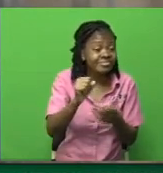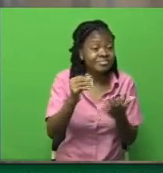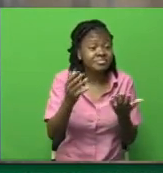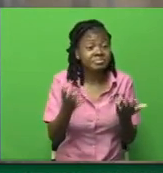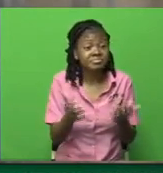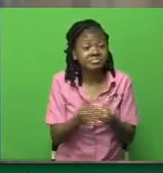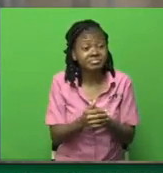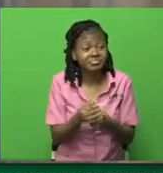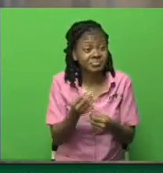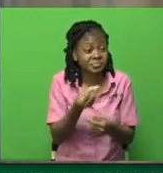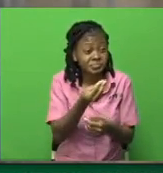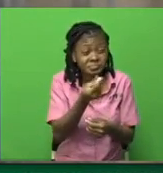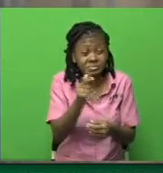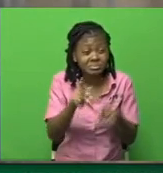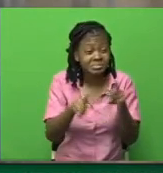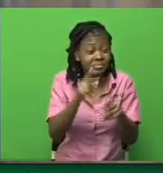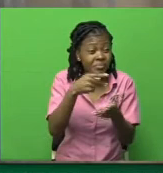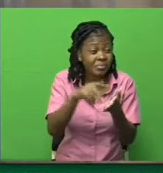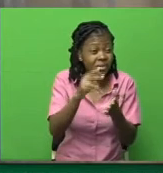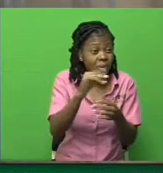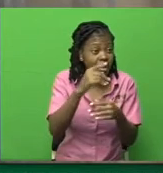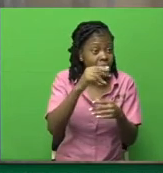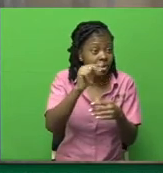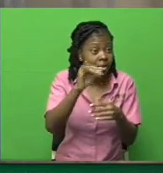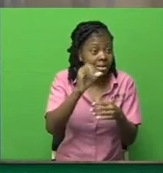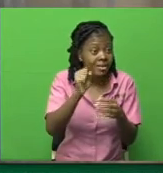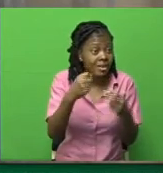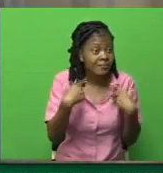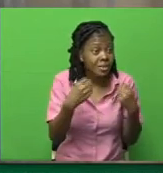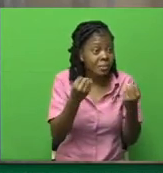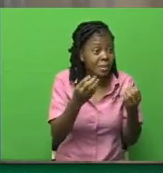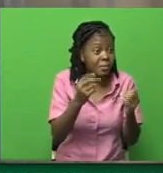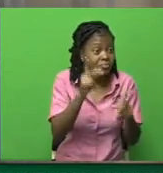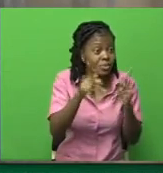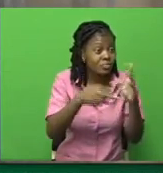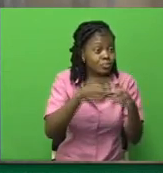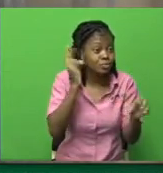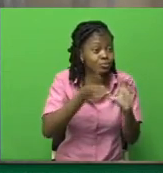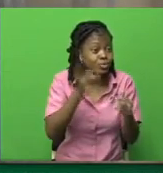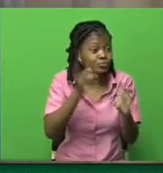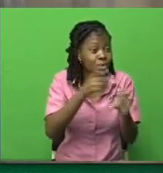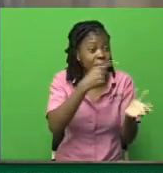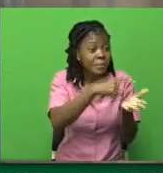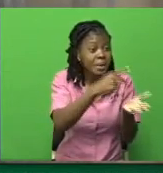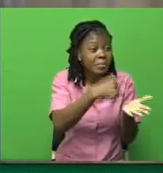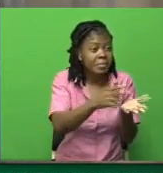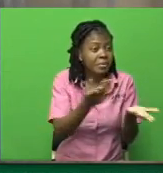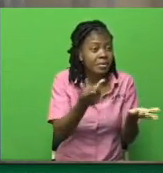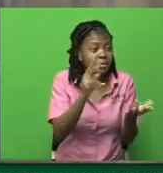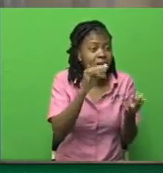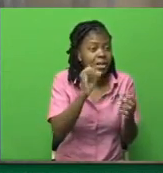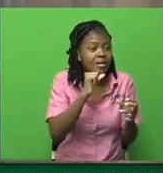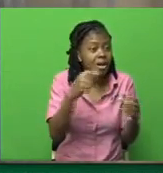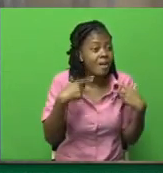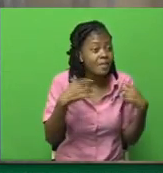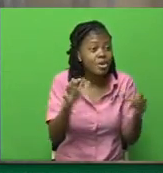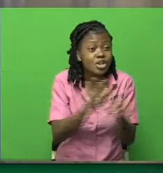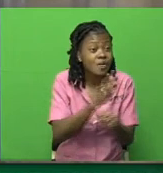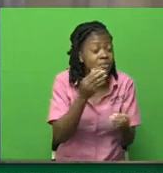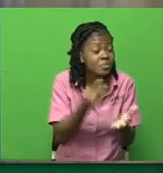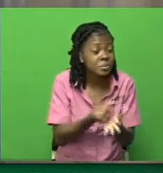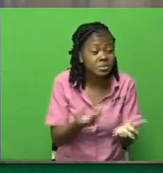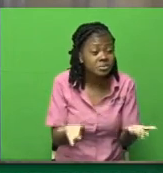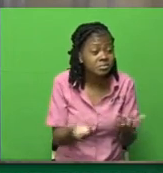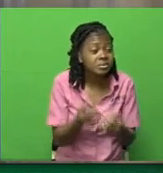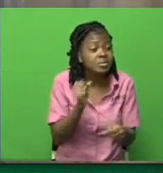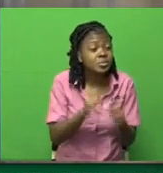frontally The Minister's Obsession has been undermined Integrity of the nib I asked again how